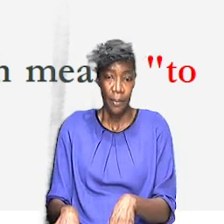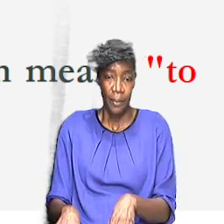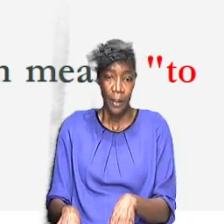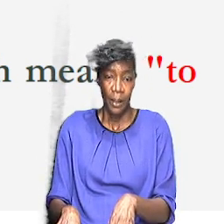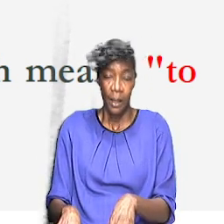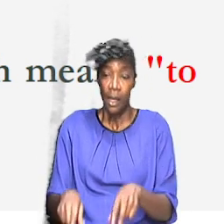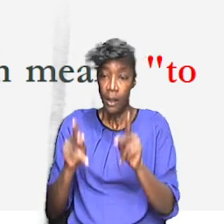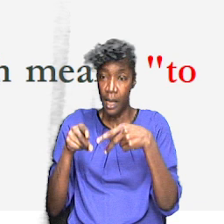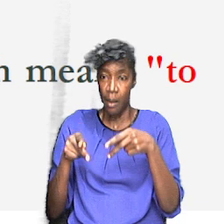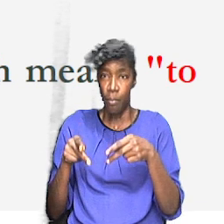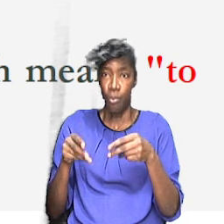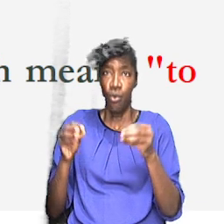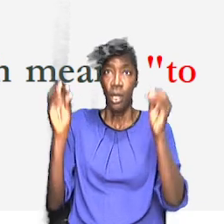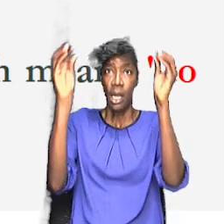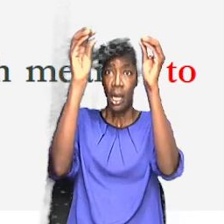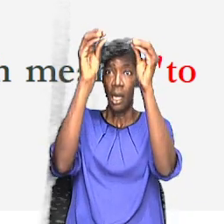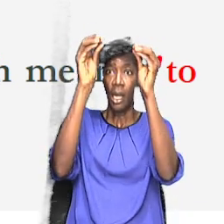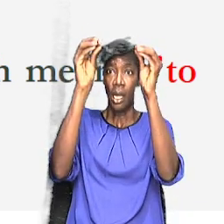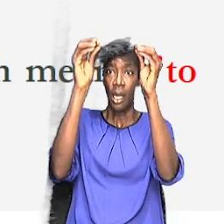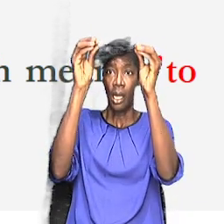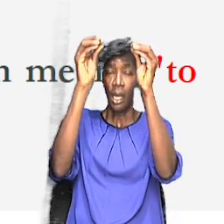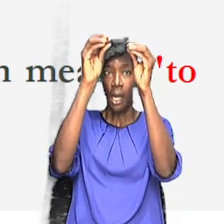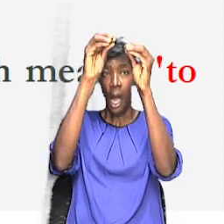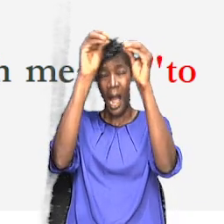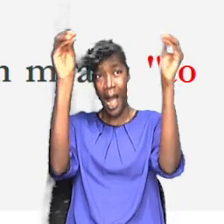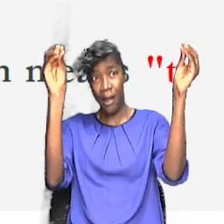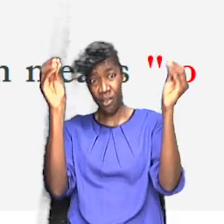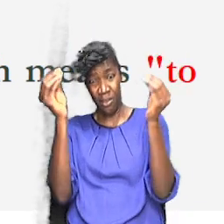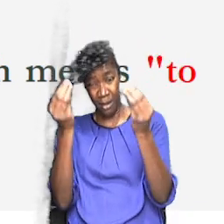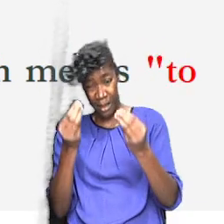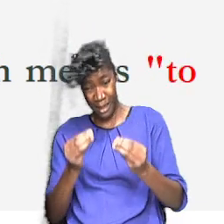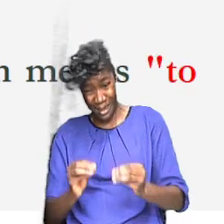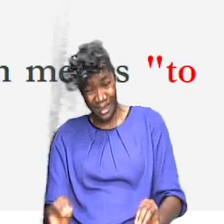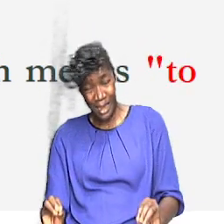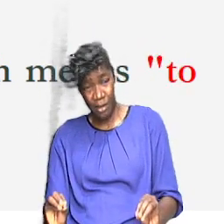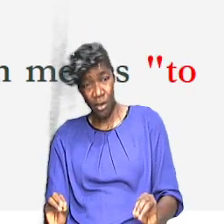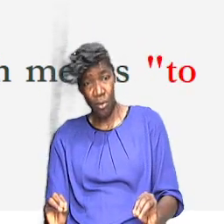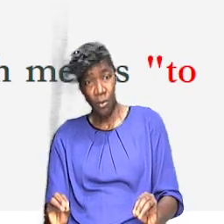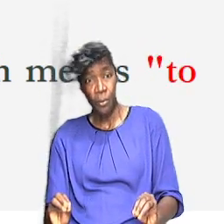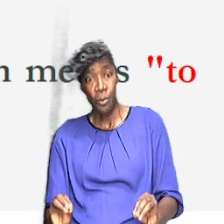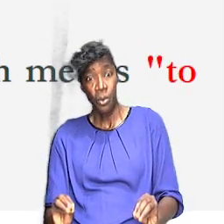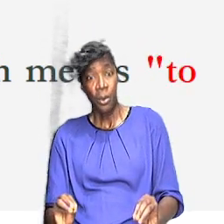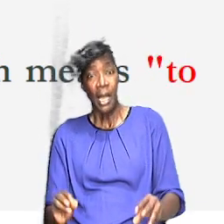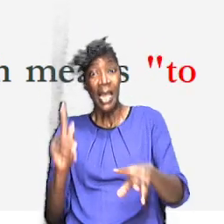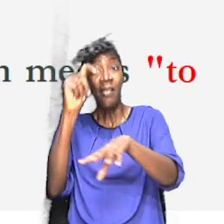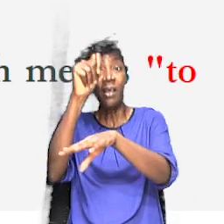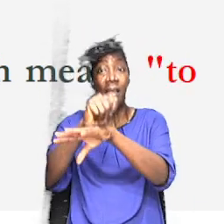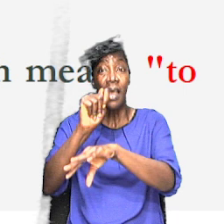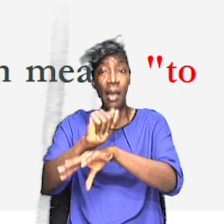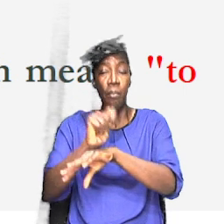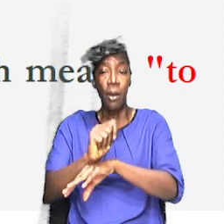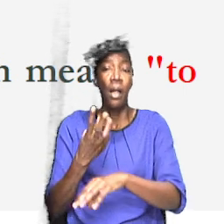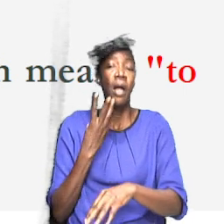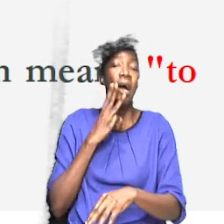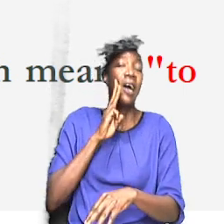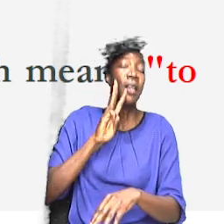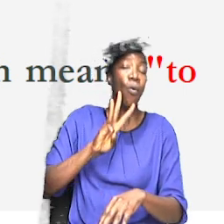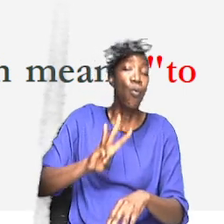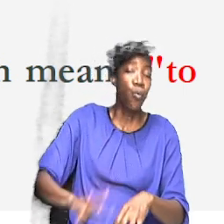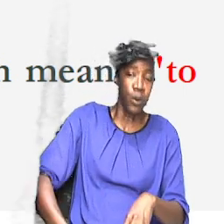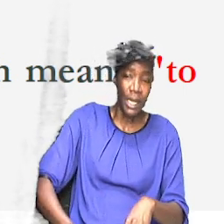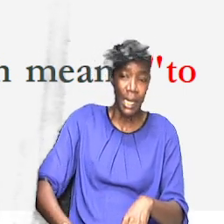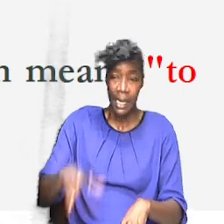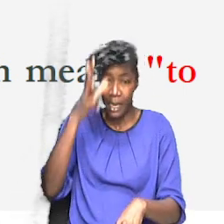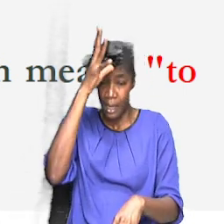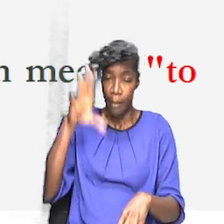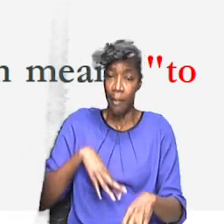a statue of Zeus in the temple. Amen. And you had a wicked guy, a guy by the name of Antiochus Epiphanes,